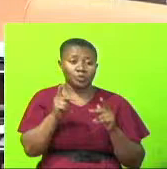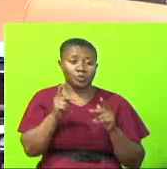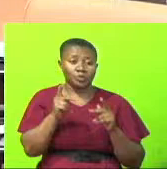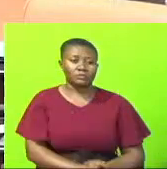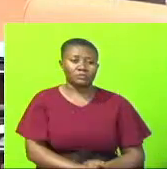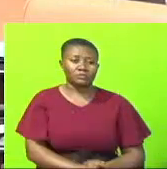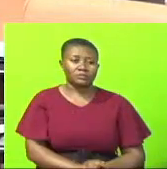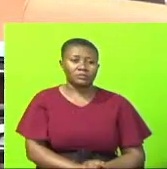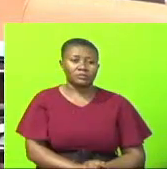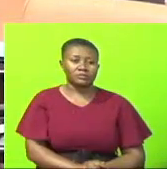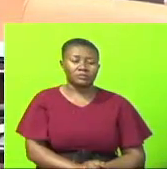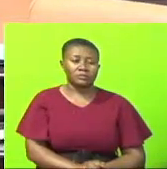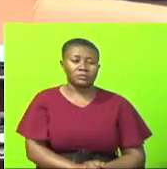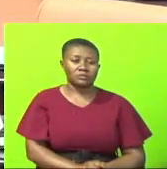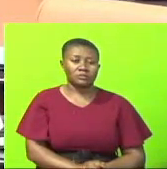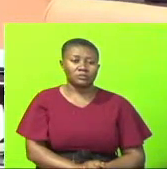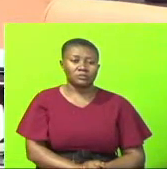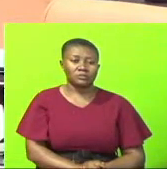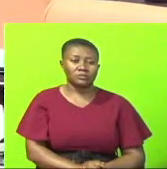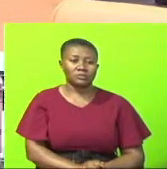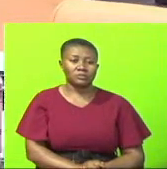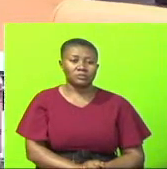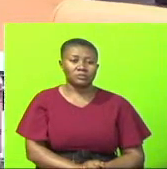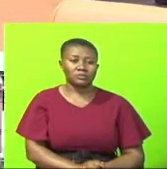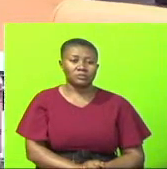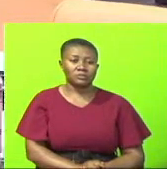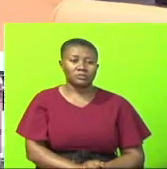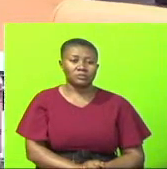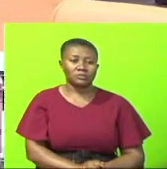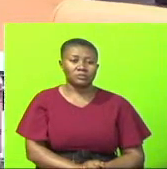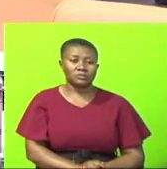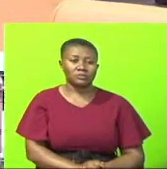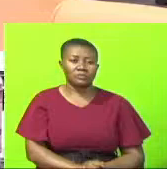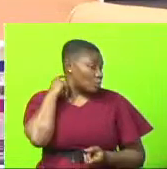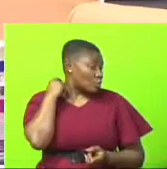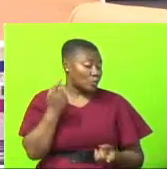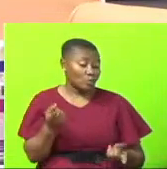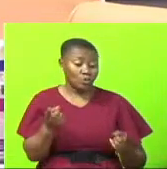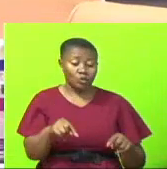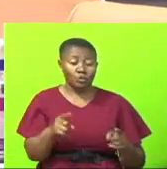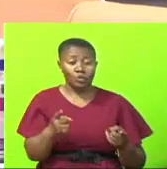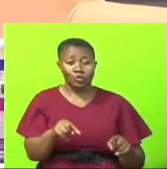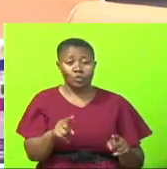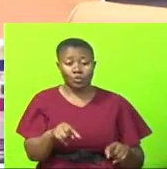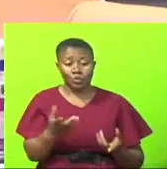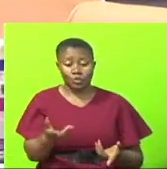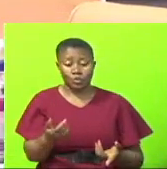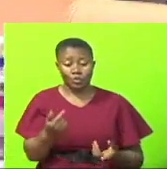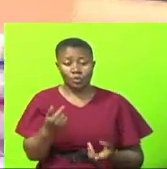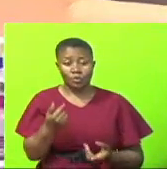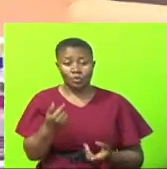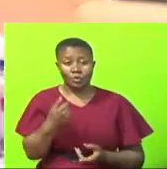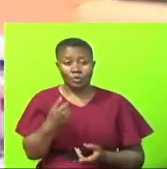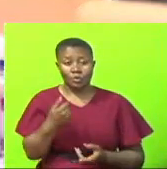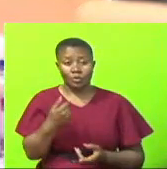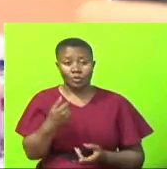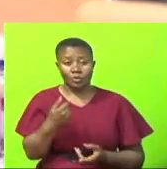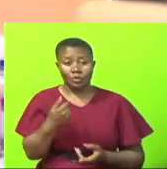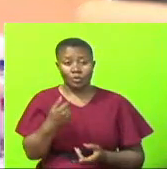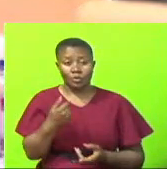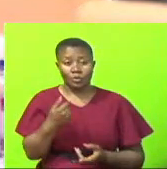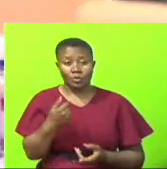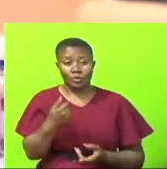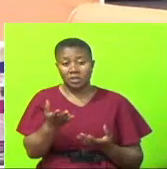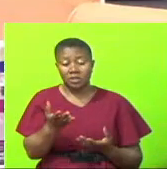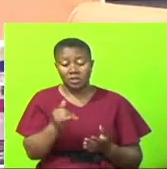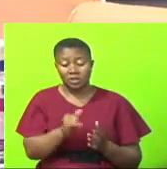issue. Particularly so when I was a member of the Consultative Assembly, the defunct Consultative Assembly,